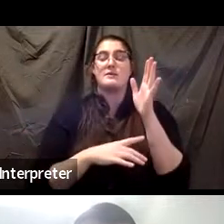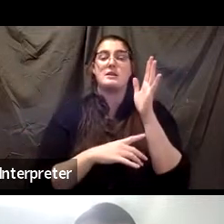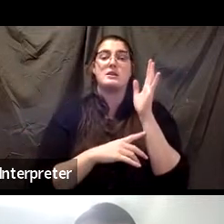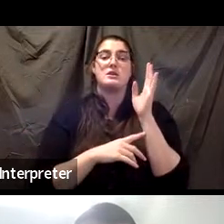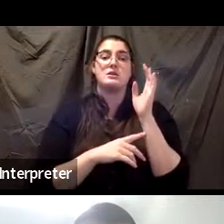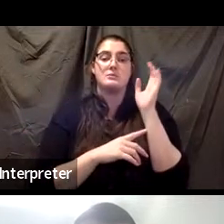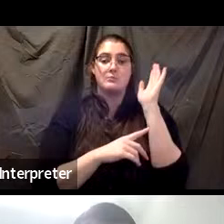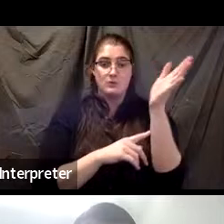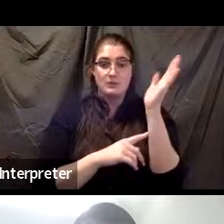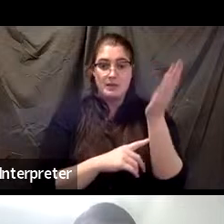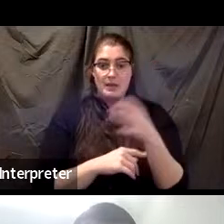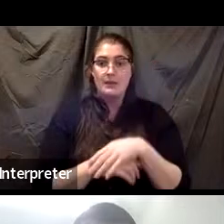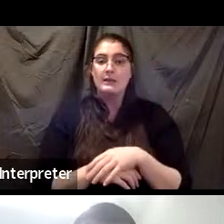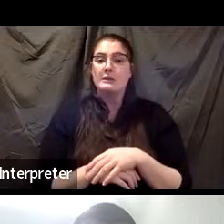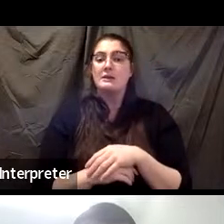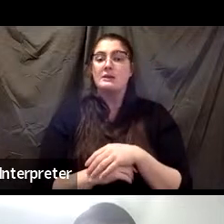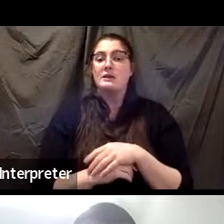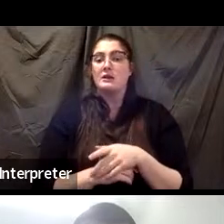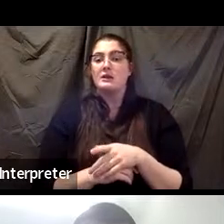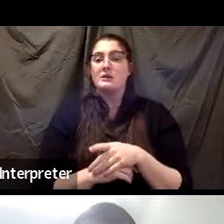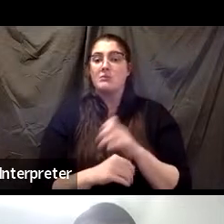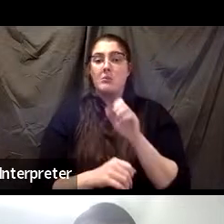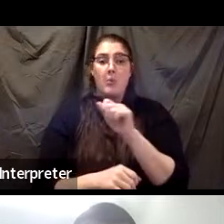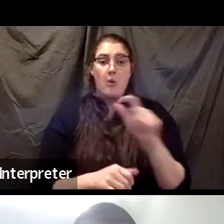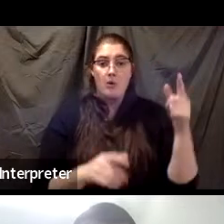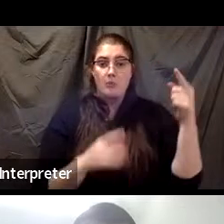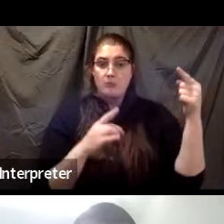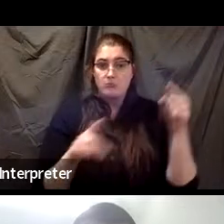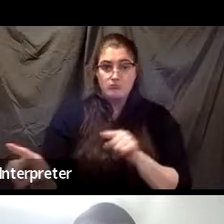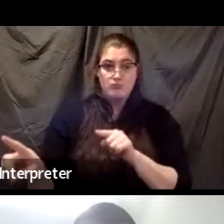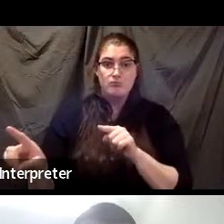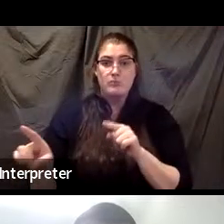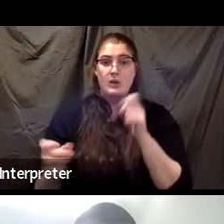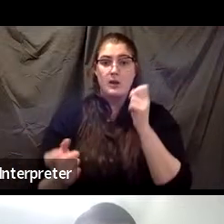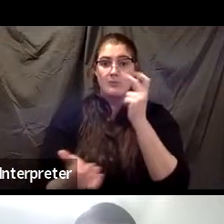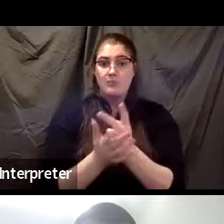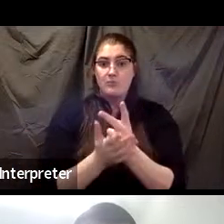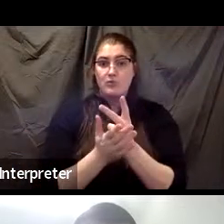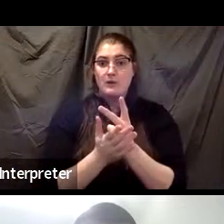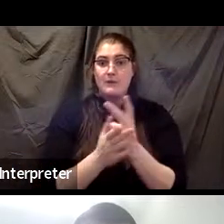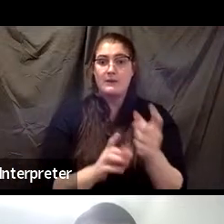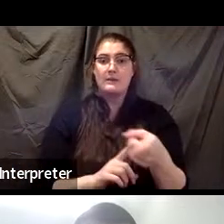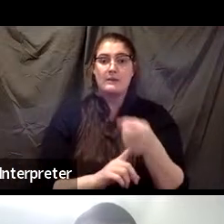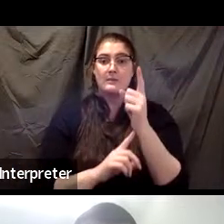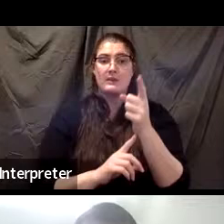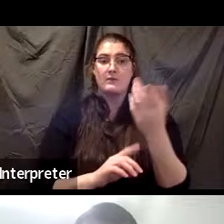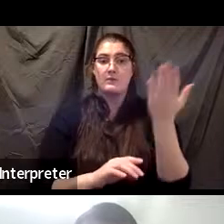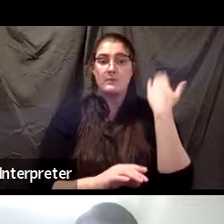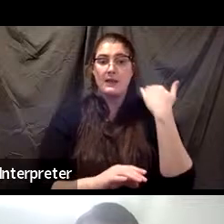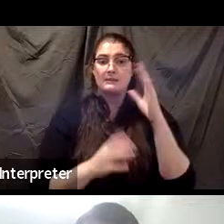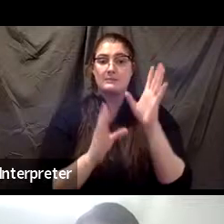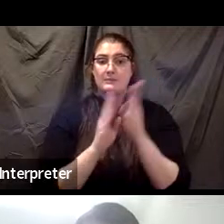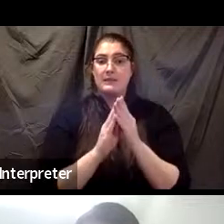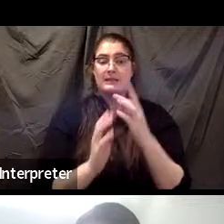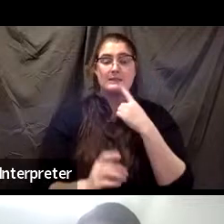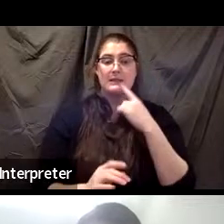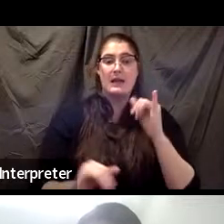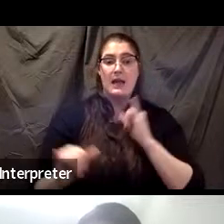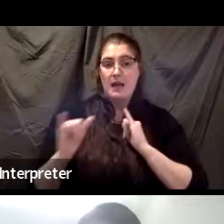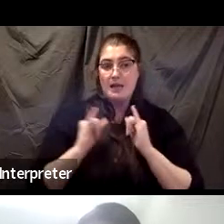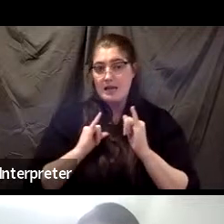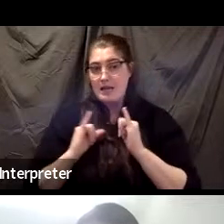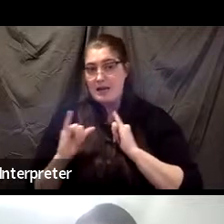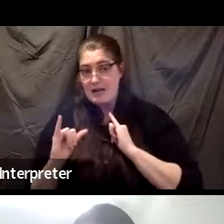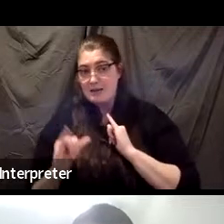chair. All in favor of approving the minutes from last meeting, say aye. Aye.